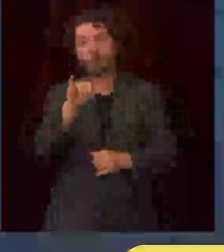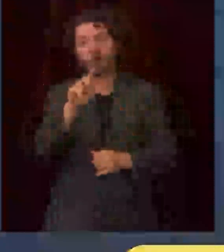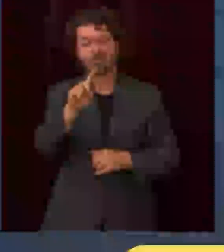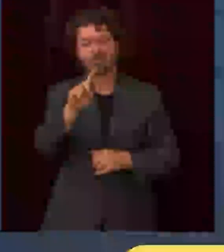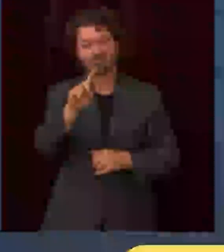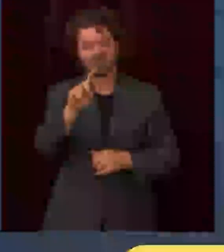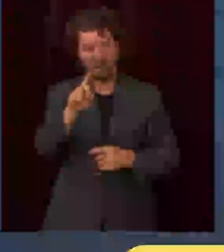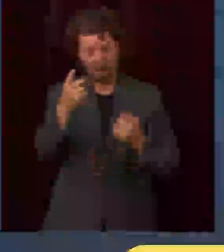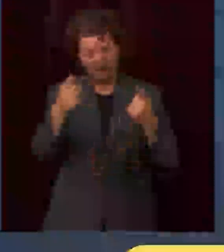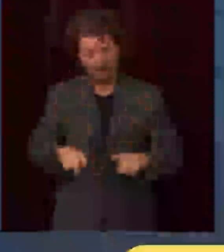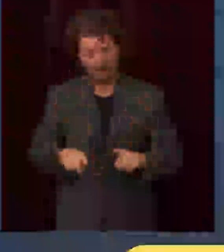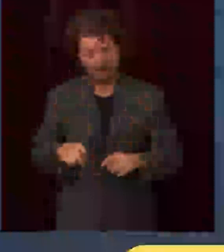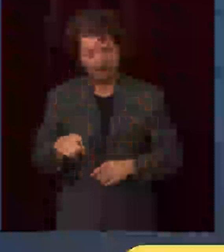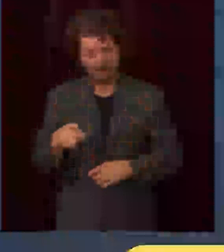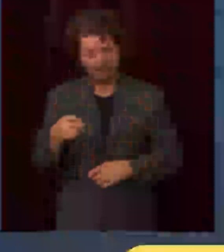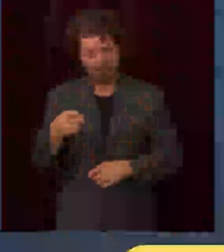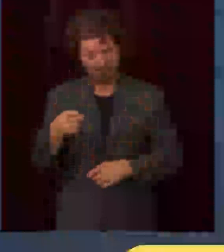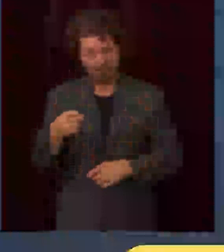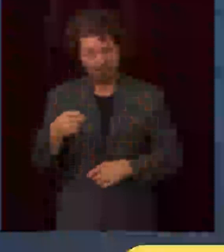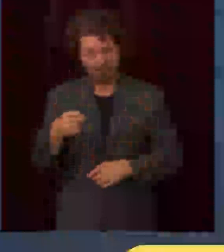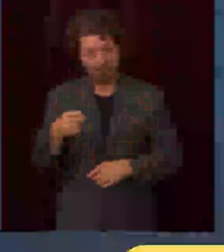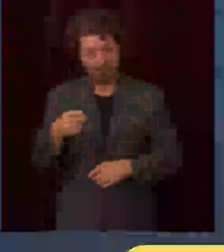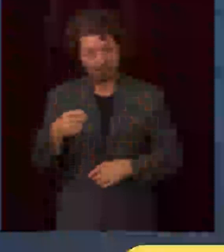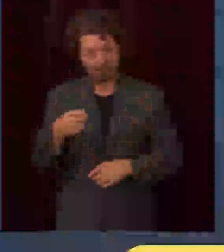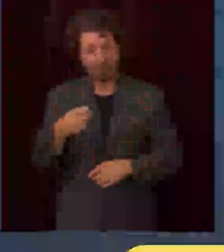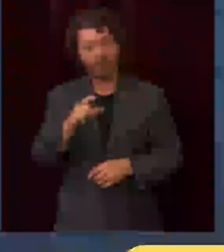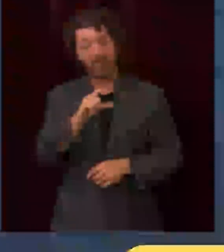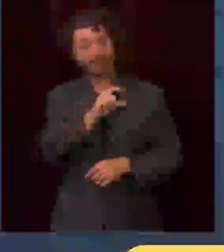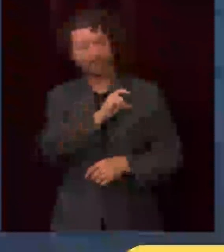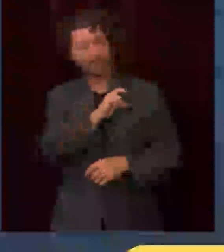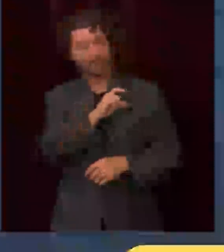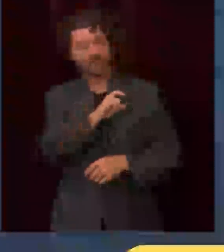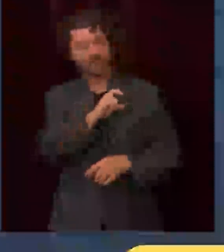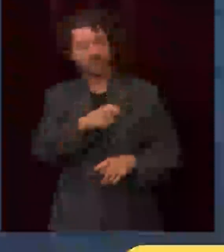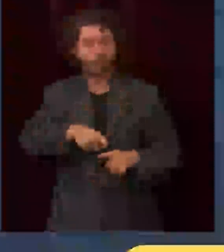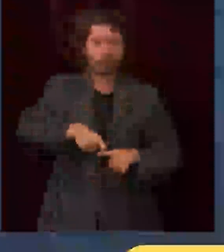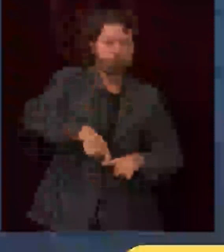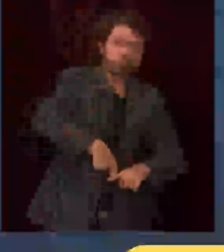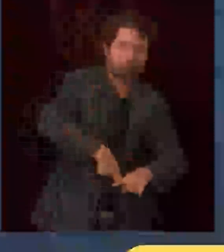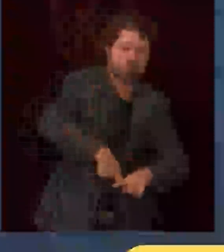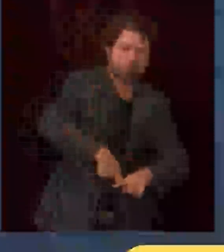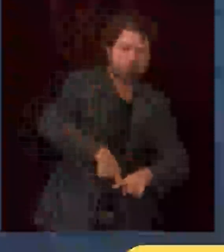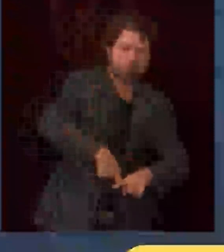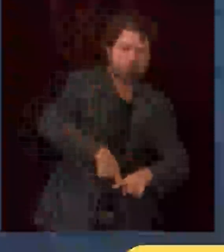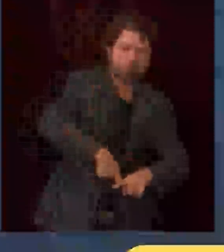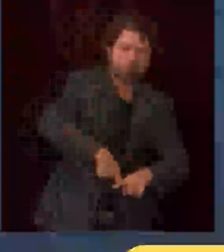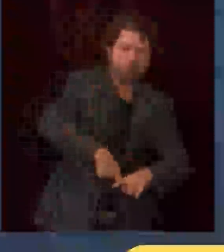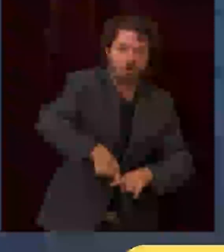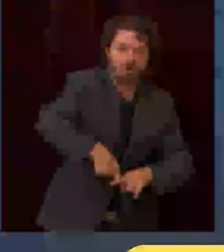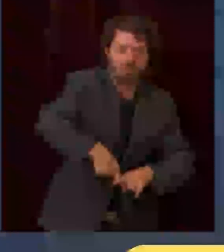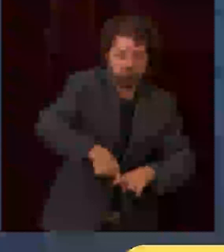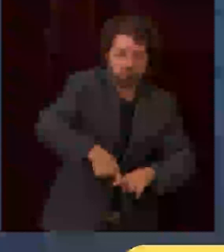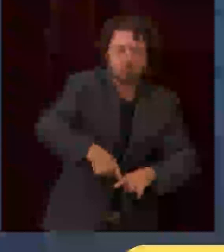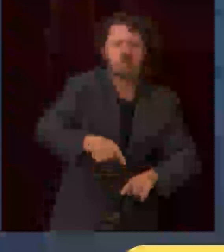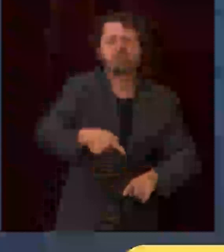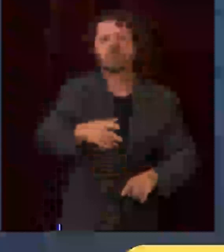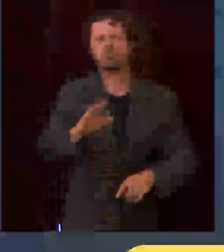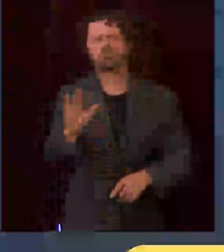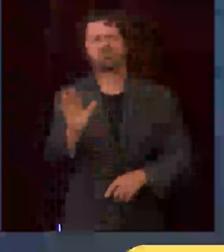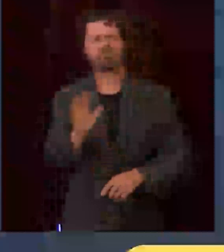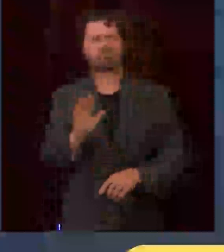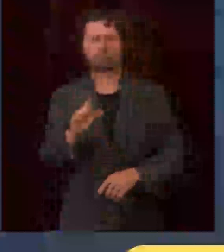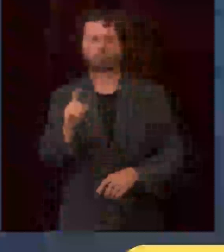the centuries of inequity of our society. And I think that this pandemic has demonstrated this because we've got to do some things to help